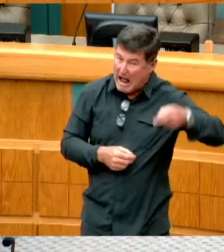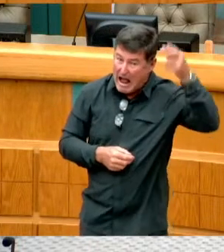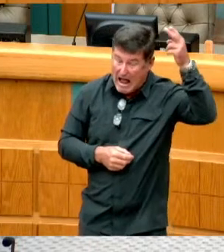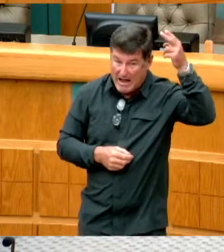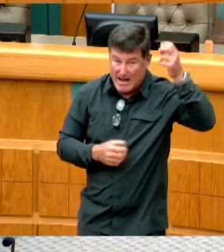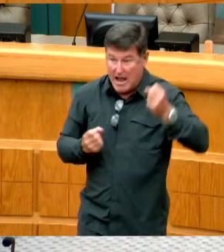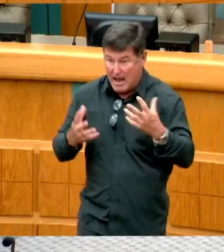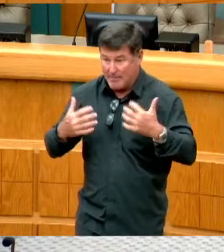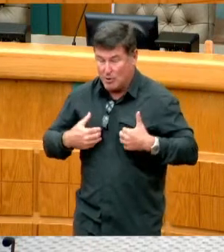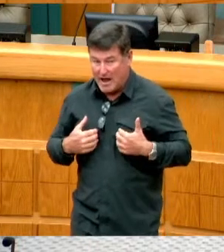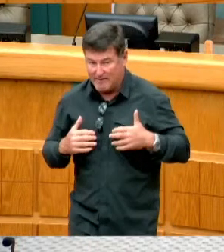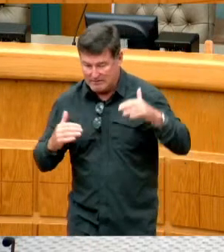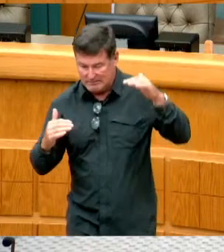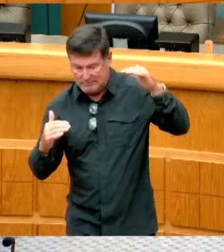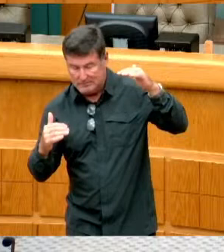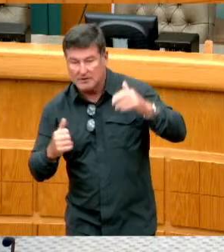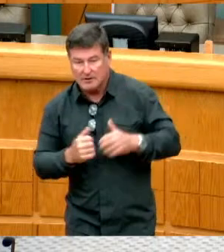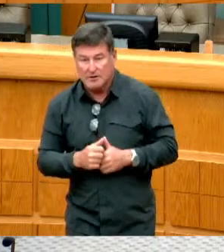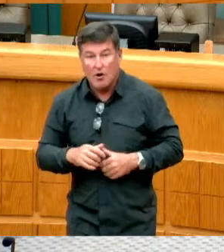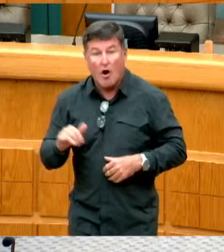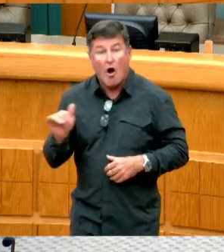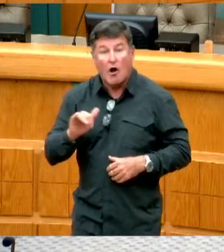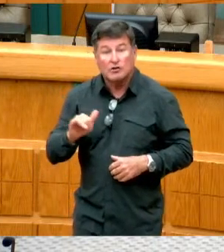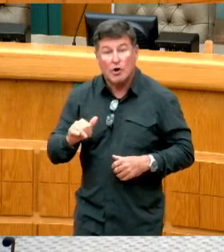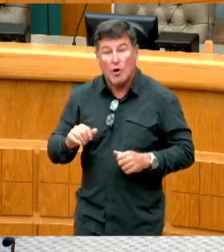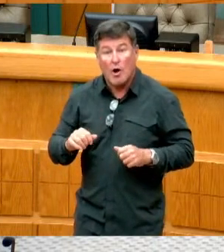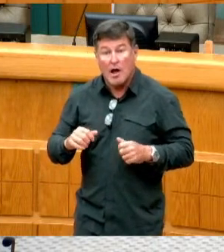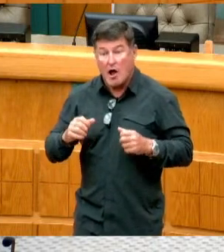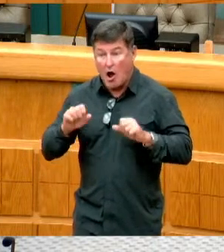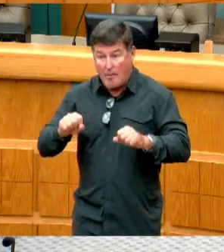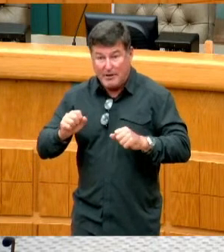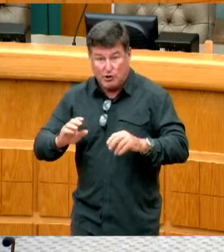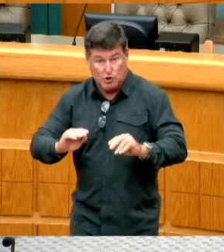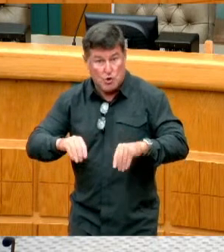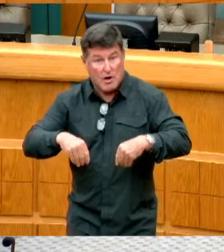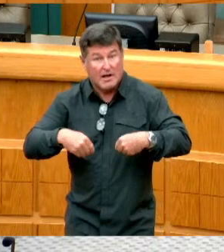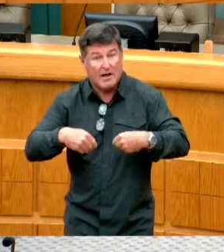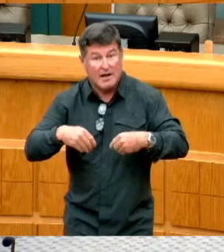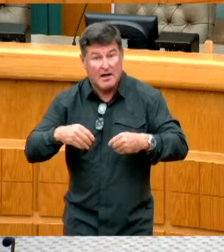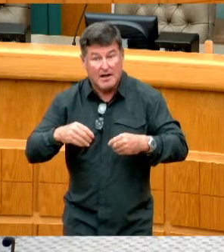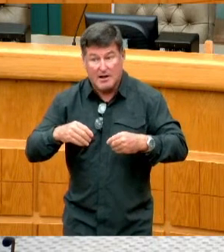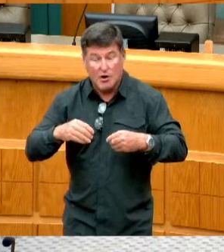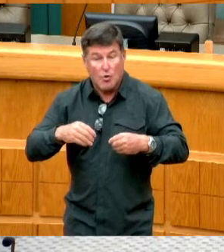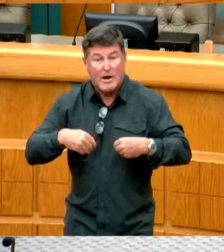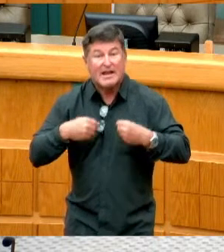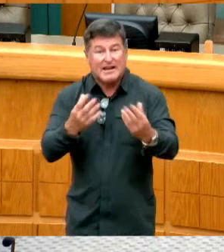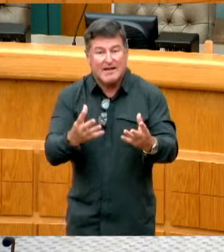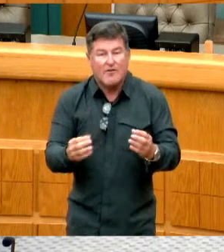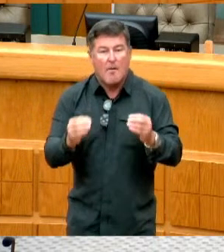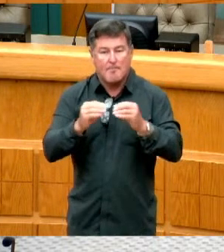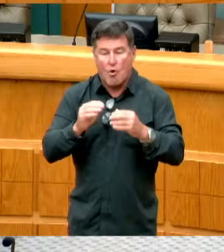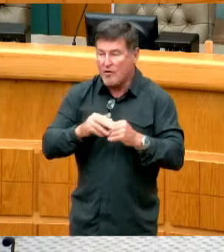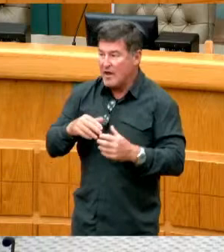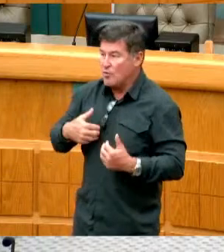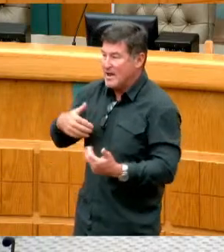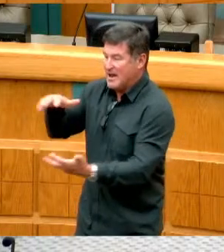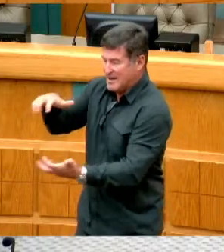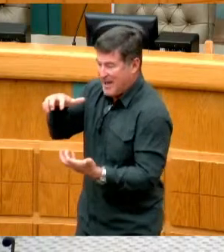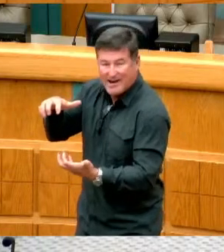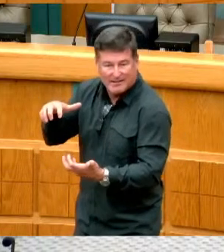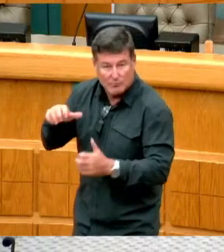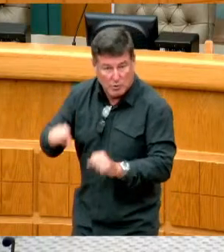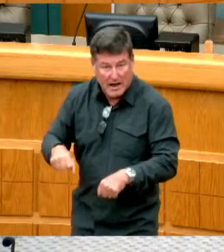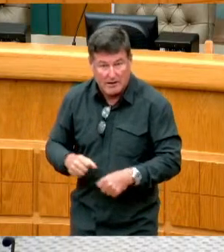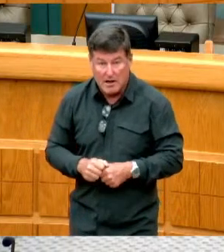vaccine delivery capability also exceeds supply, which is actually a good thing. The demand for vaccines is enormous, and the